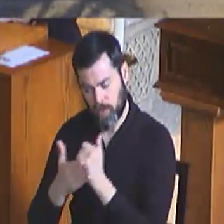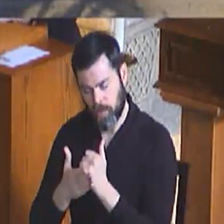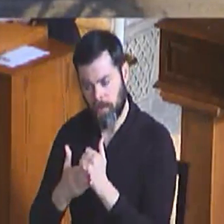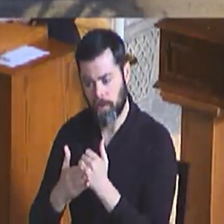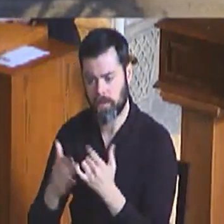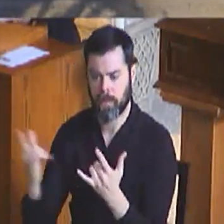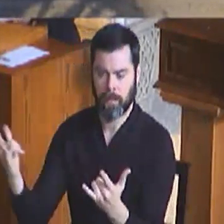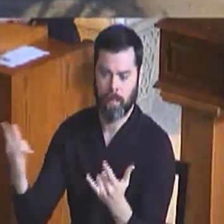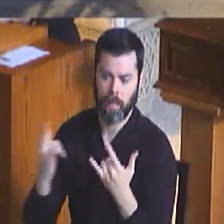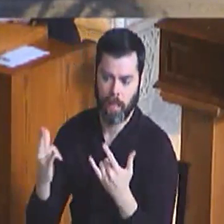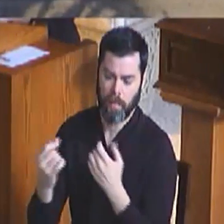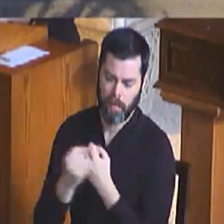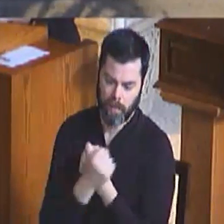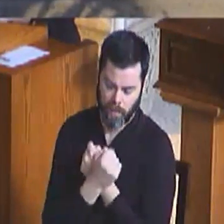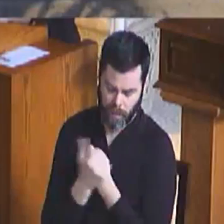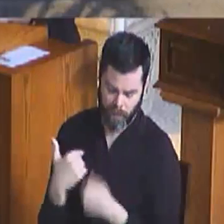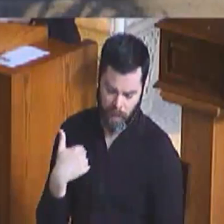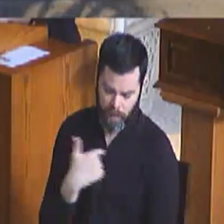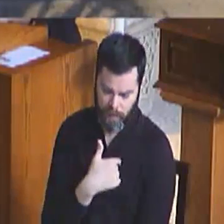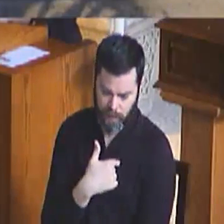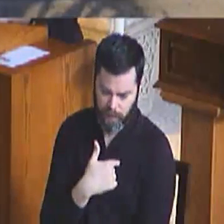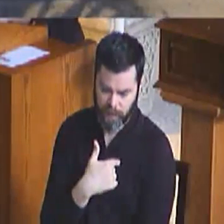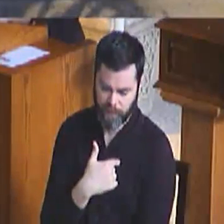For this we give thanks.